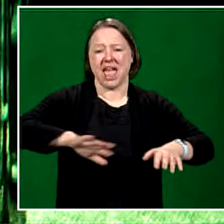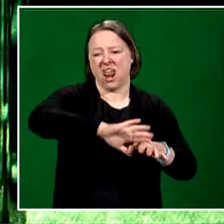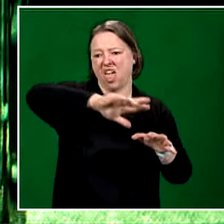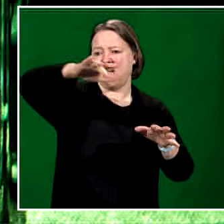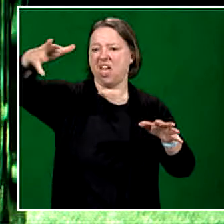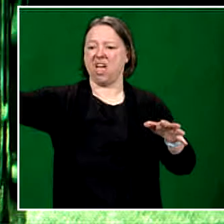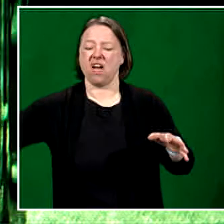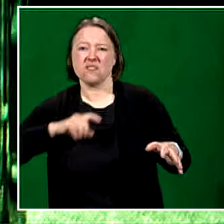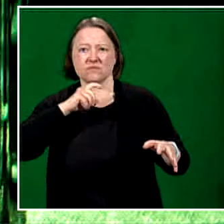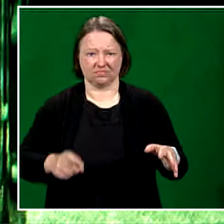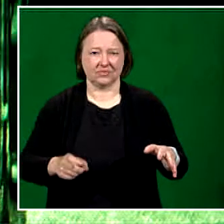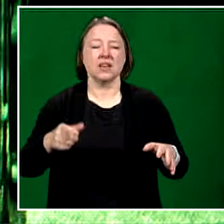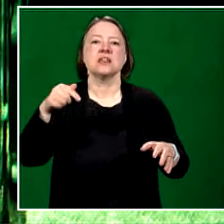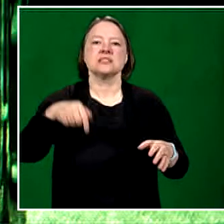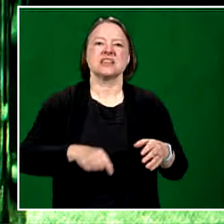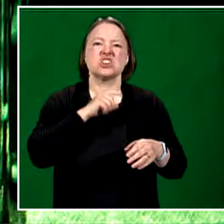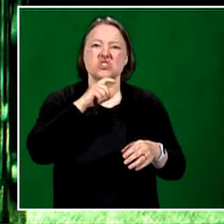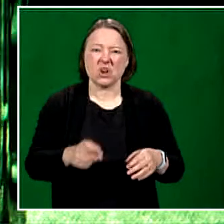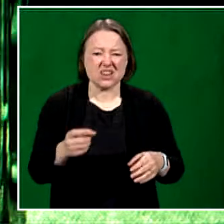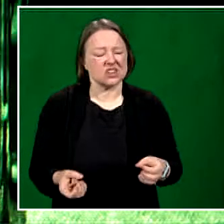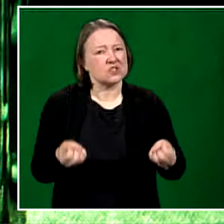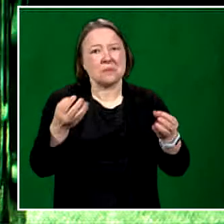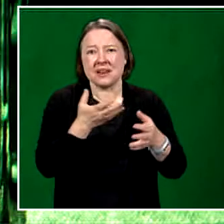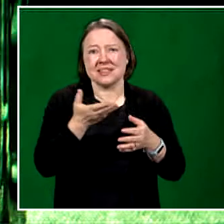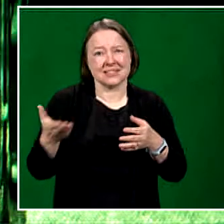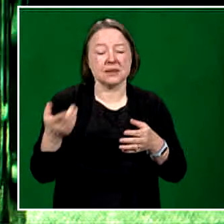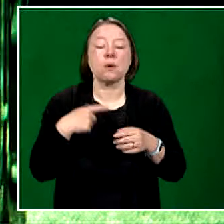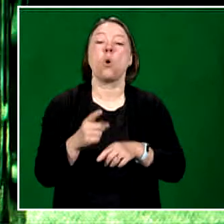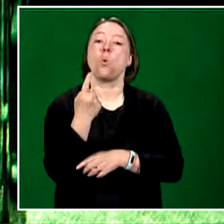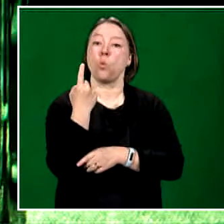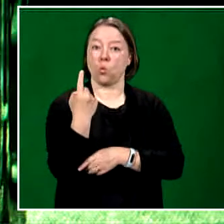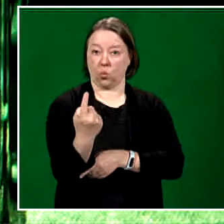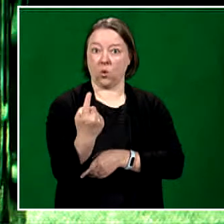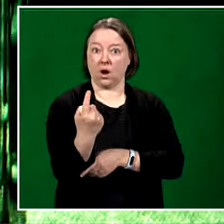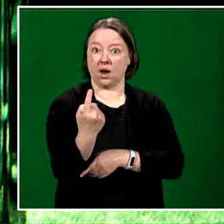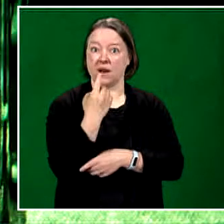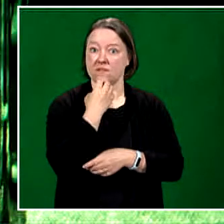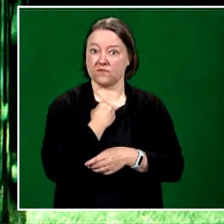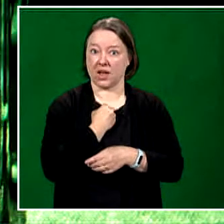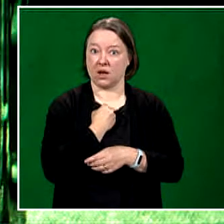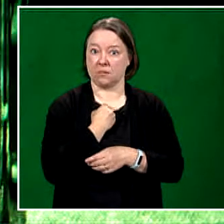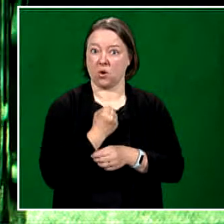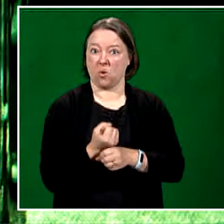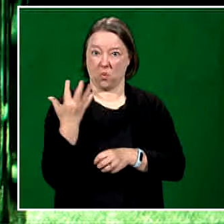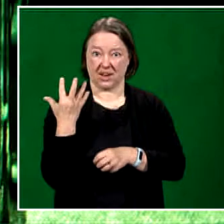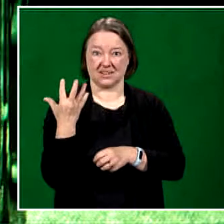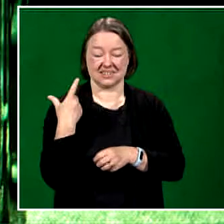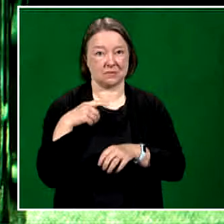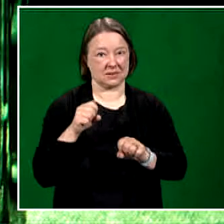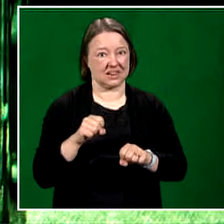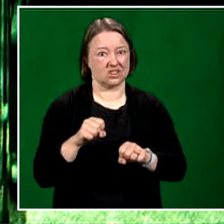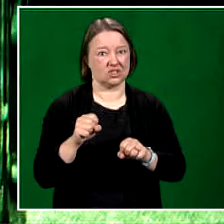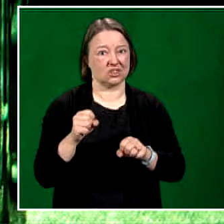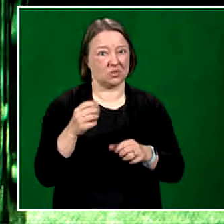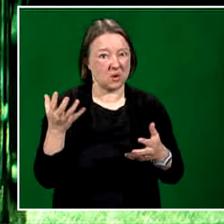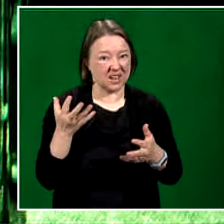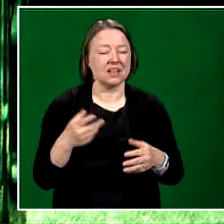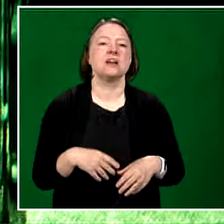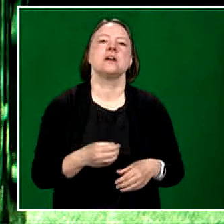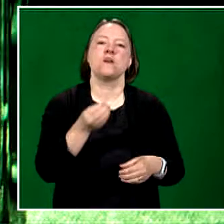This trash is composed of a number of items, but one valuable wasted potential: food